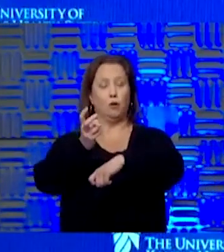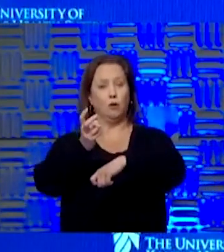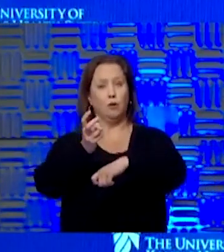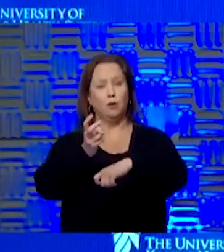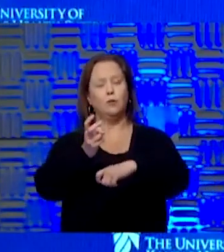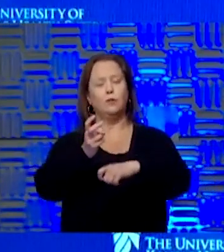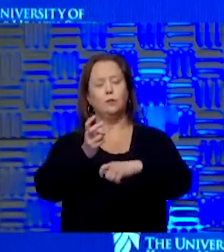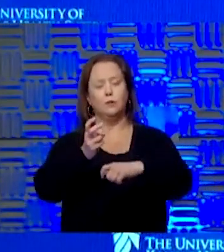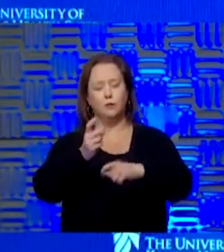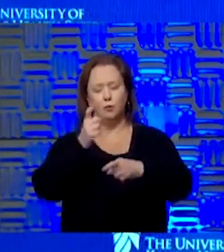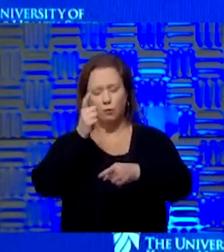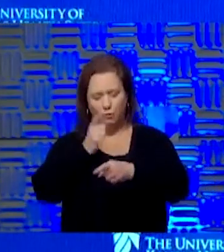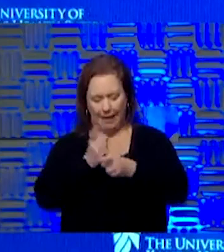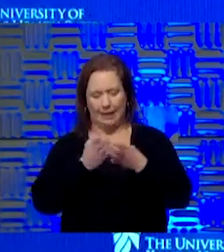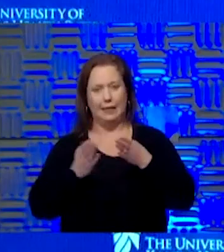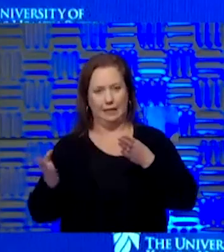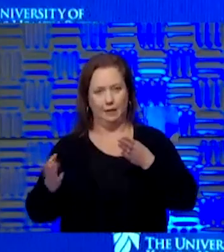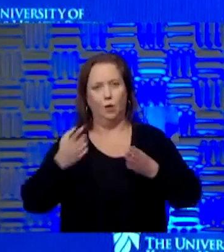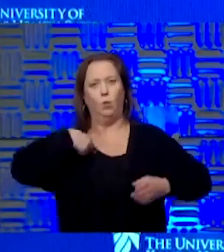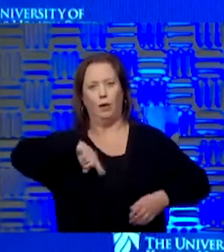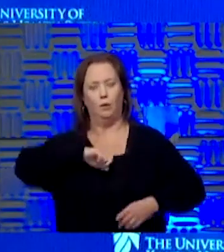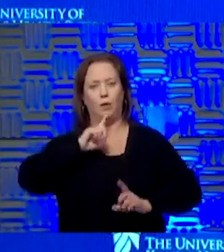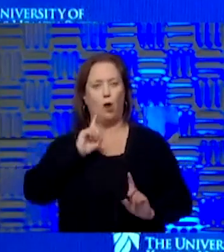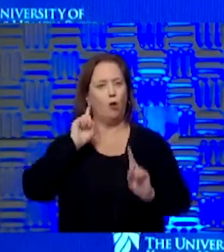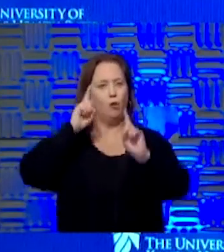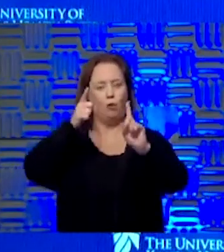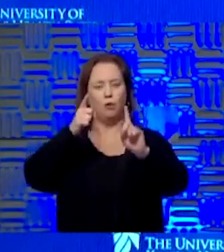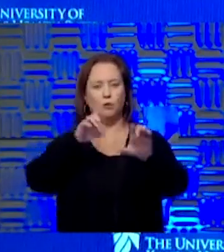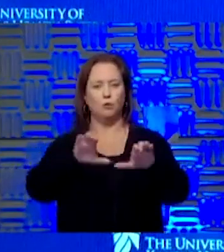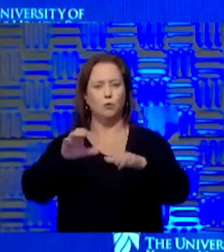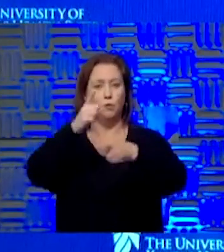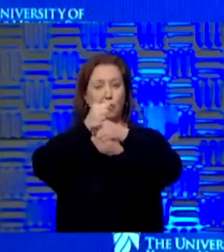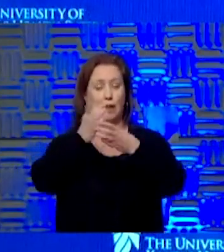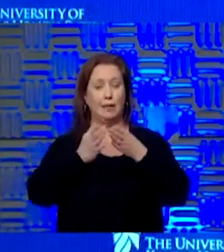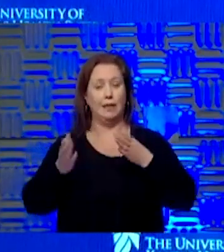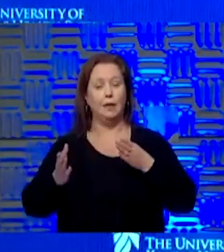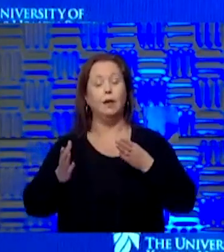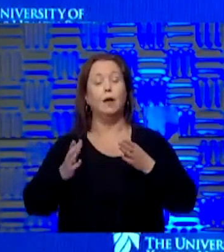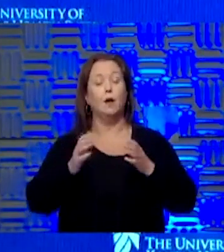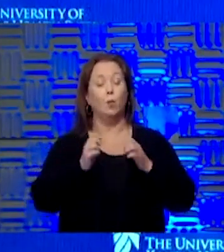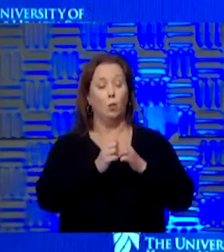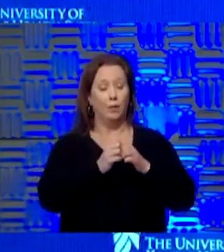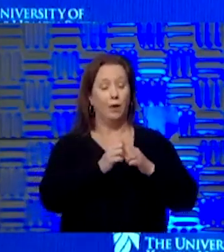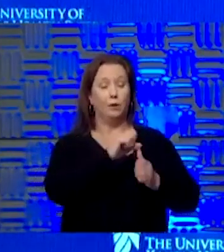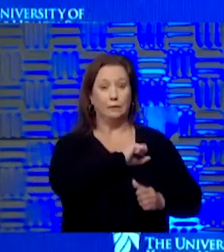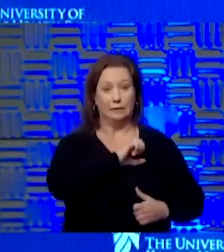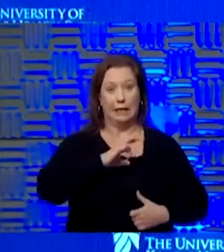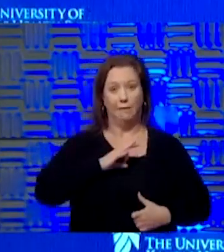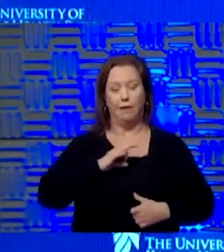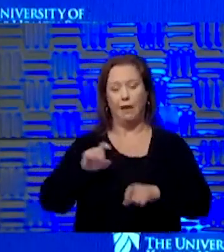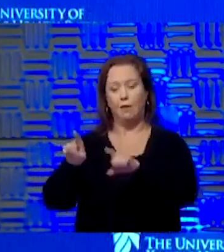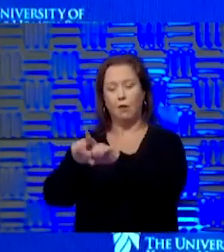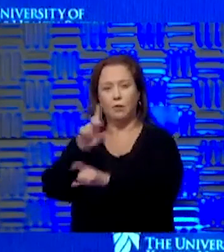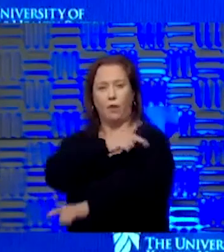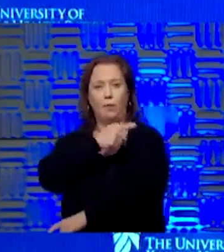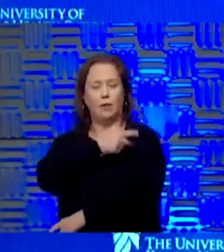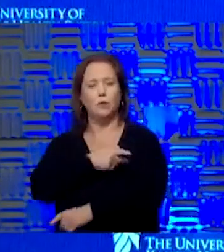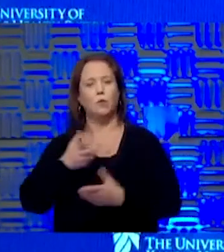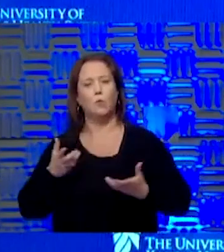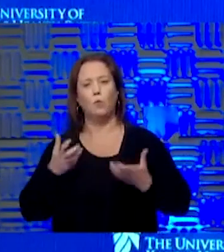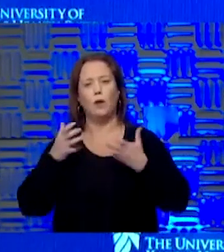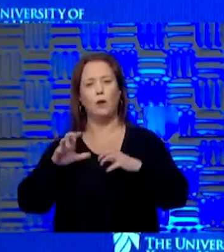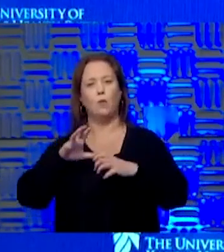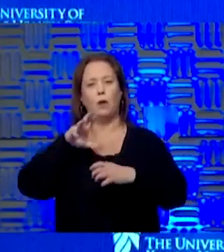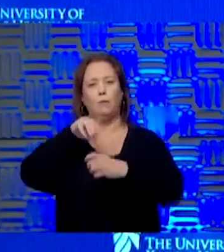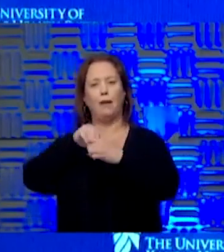the right thing. And, both around our people and around our patients, don't be part of the